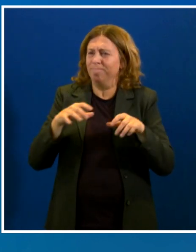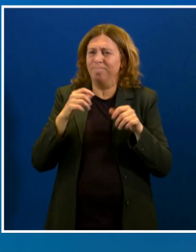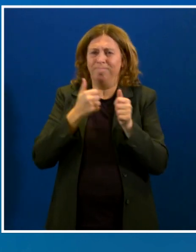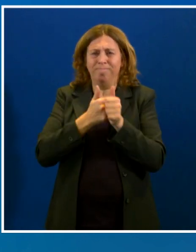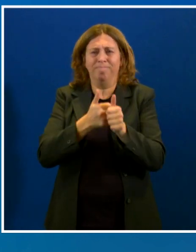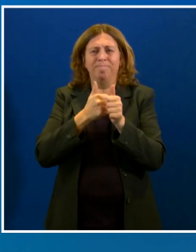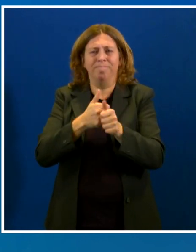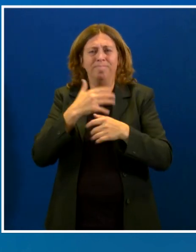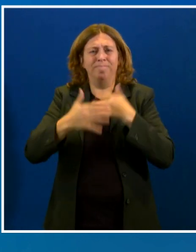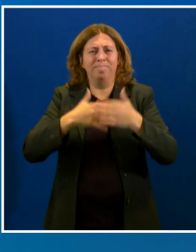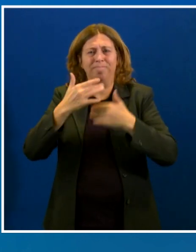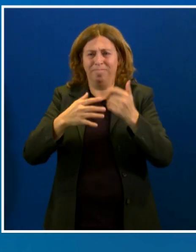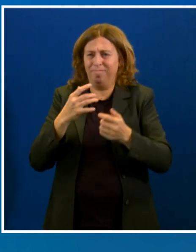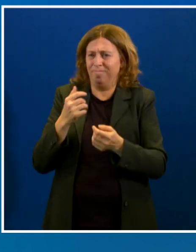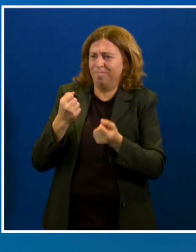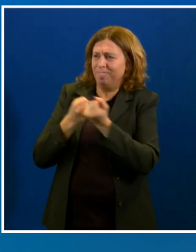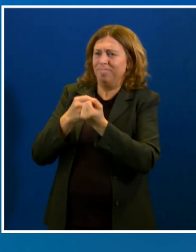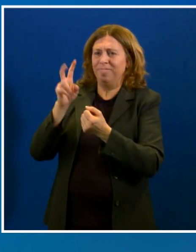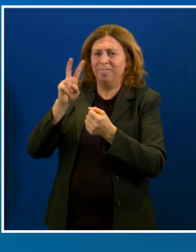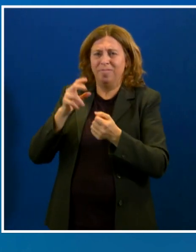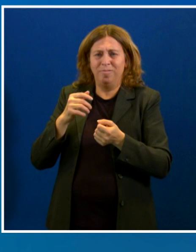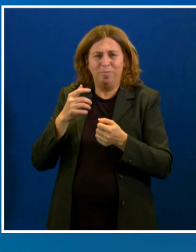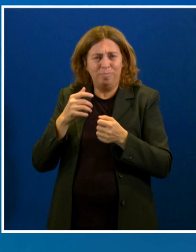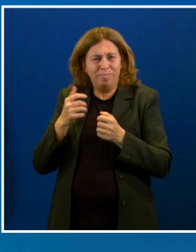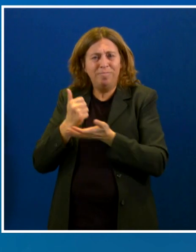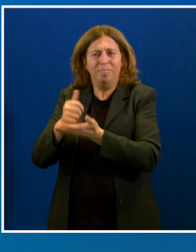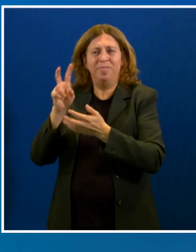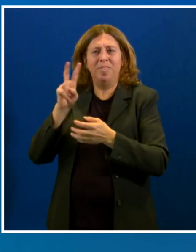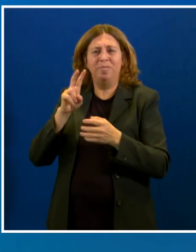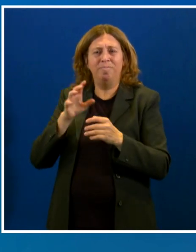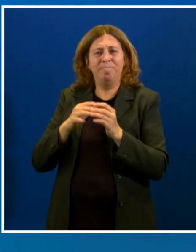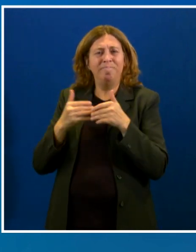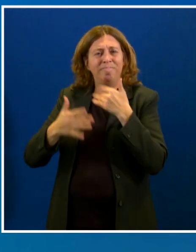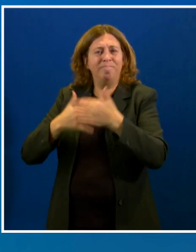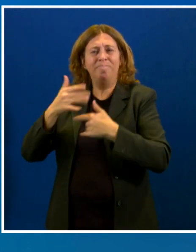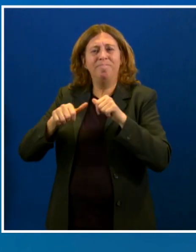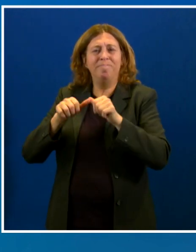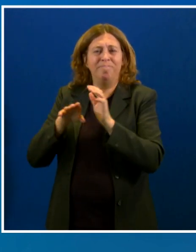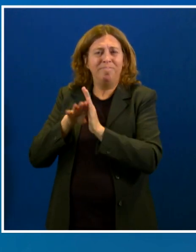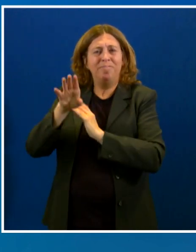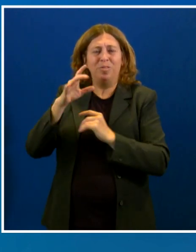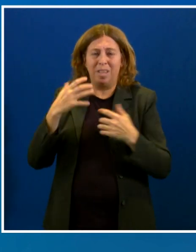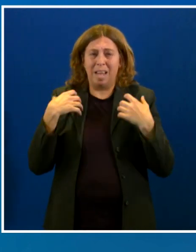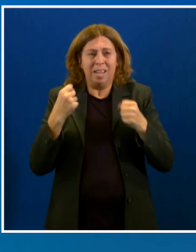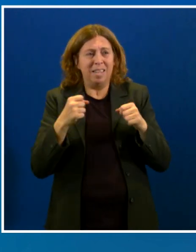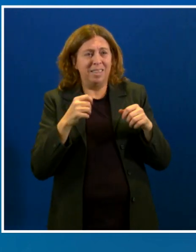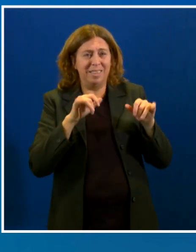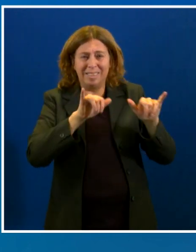forge this path to a better day ahead. Stay healthy. Thank you so much.